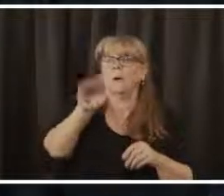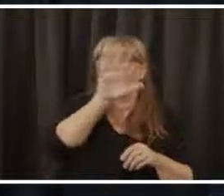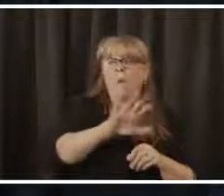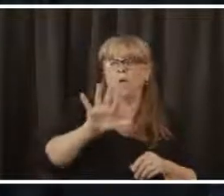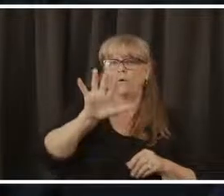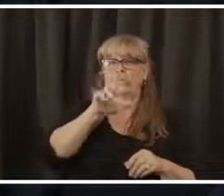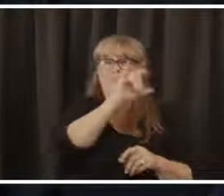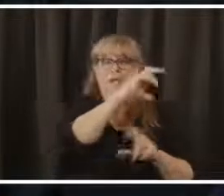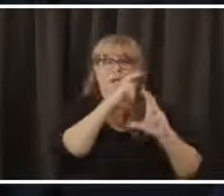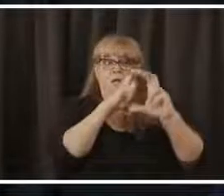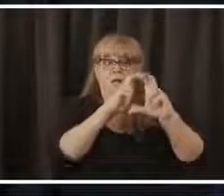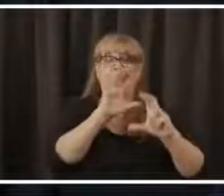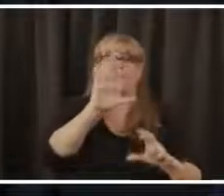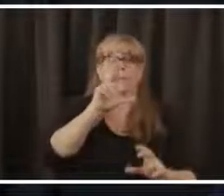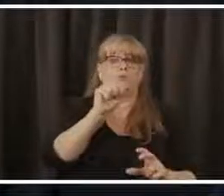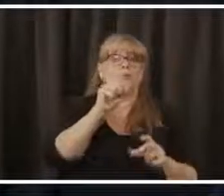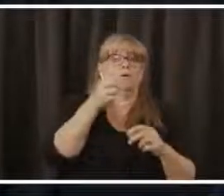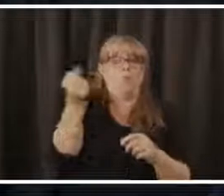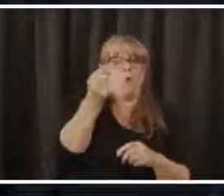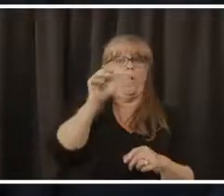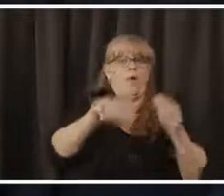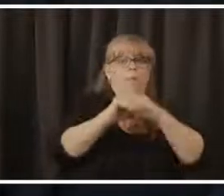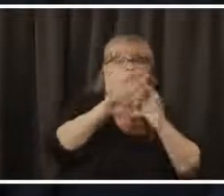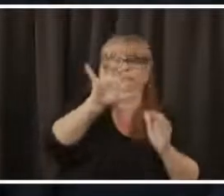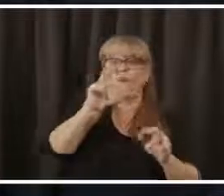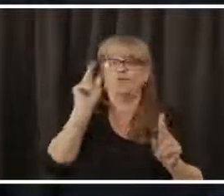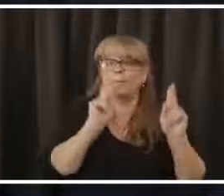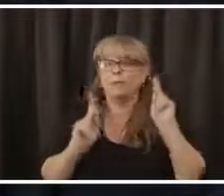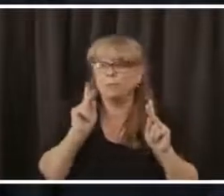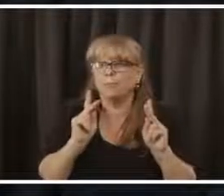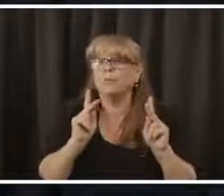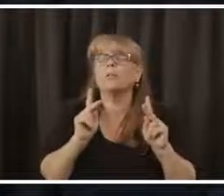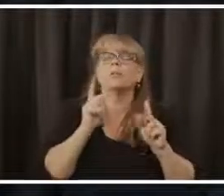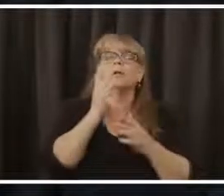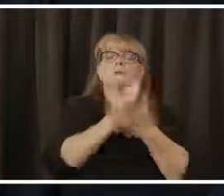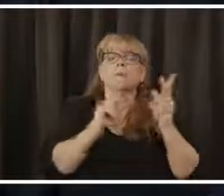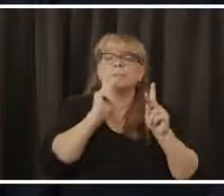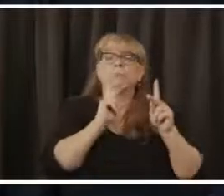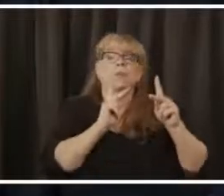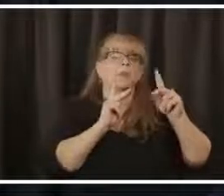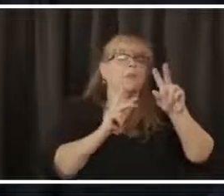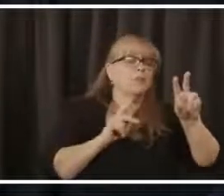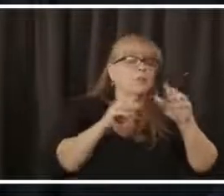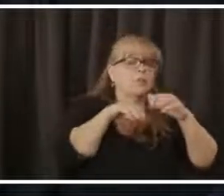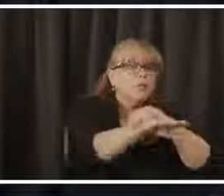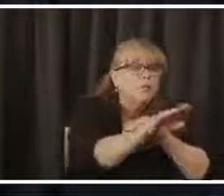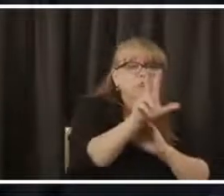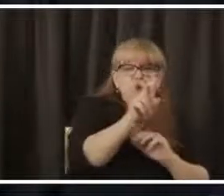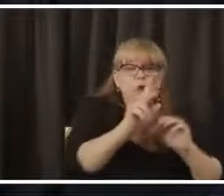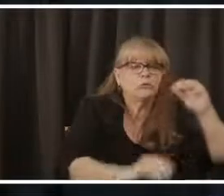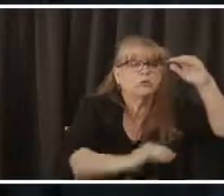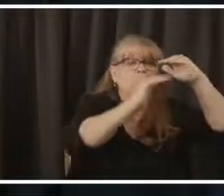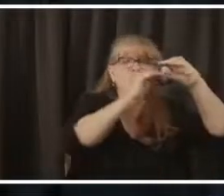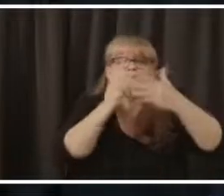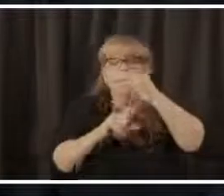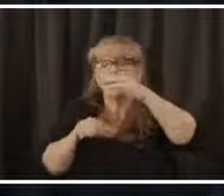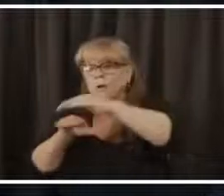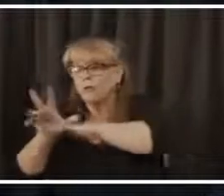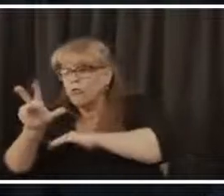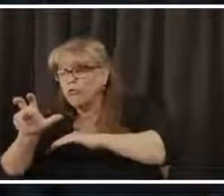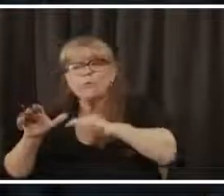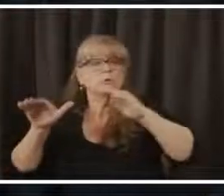don't do 500 every day. It depends on where they are. Sometimes it's 200 or 300, but there is a lot of demand for that convenience that the mobile buses provide